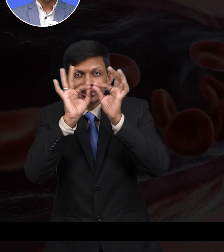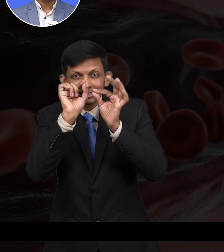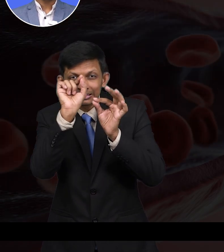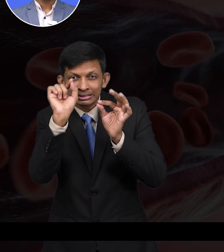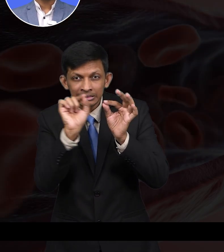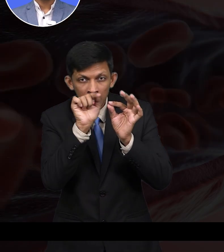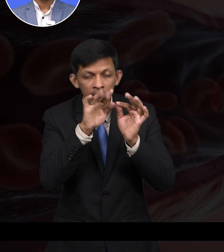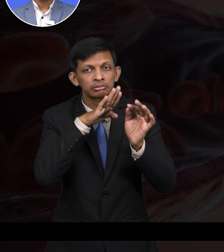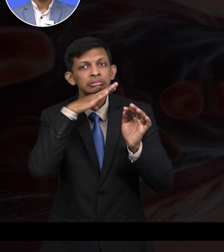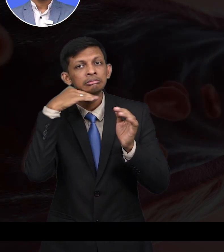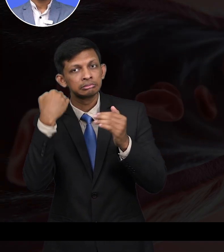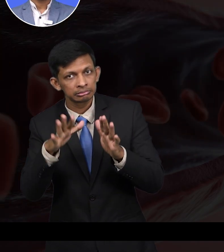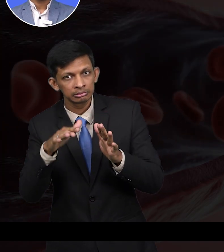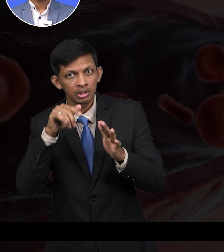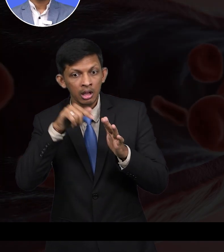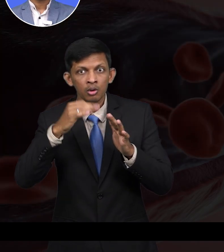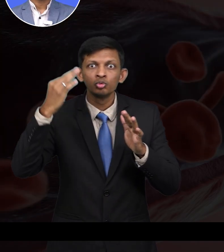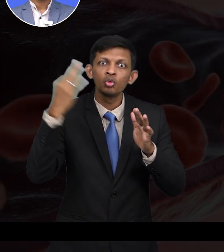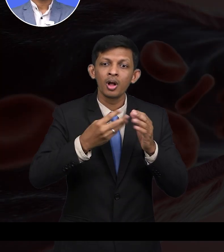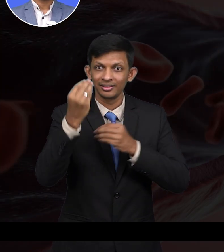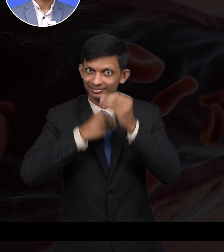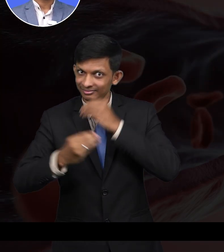new cells.